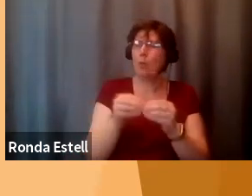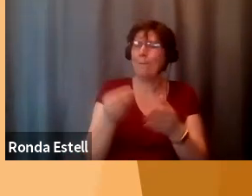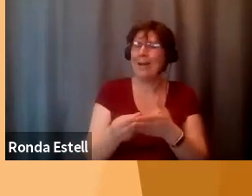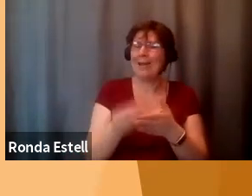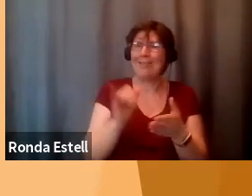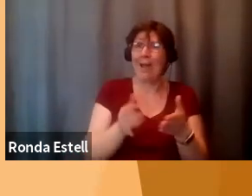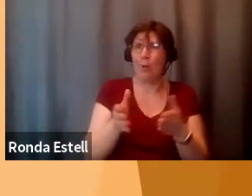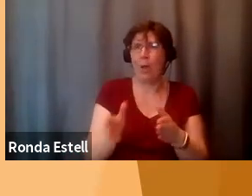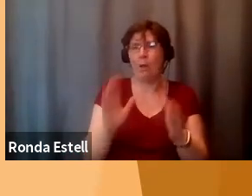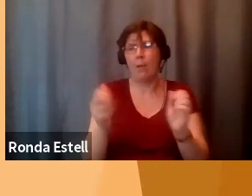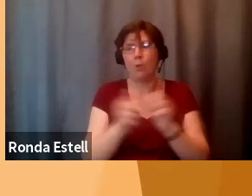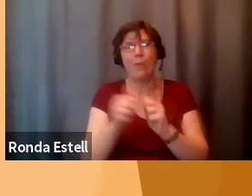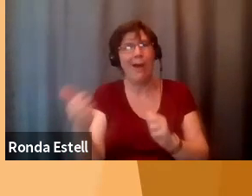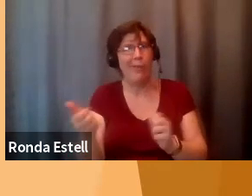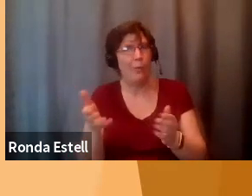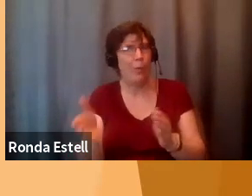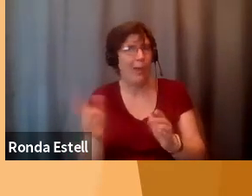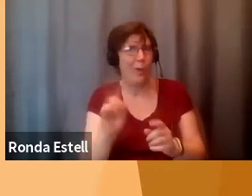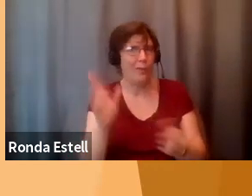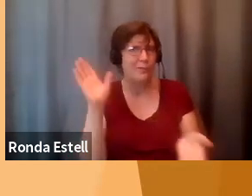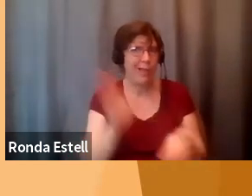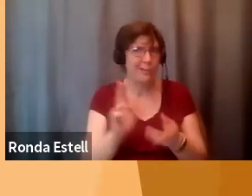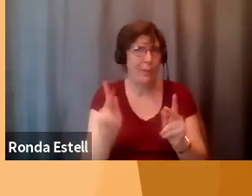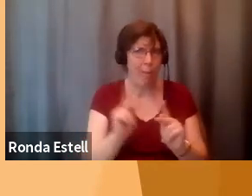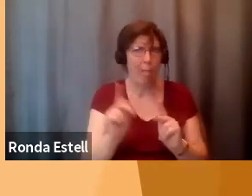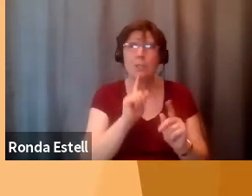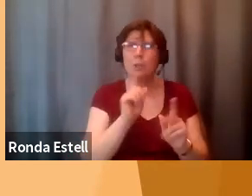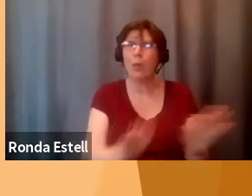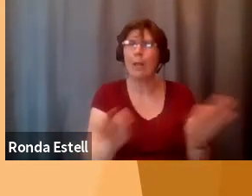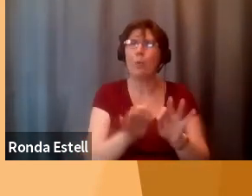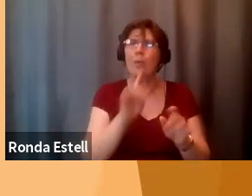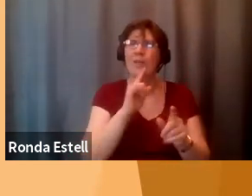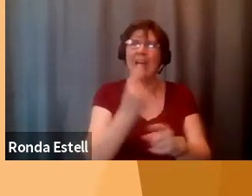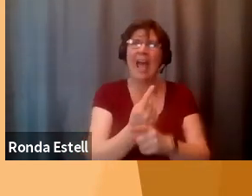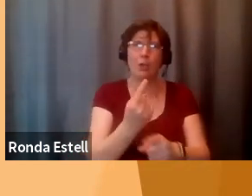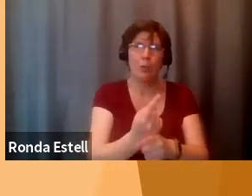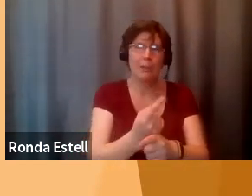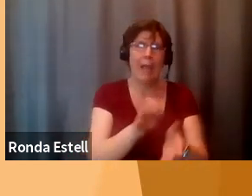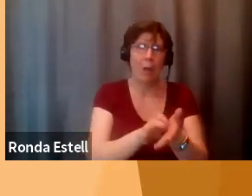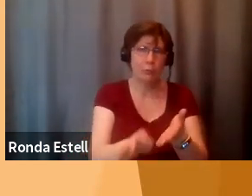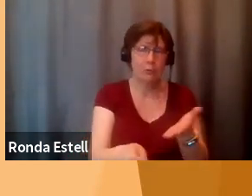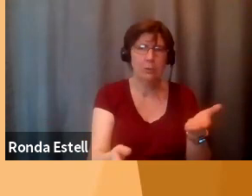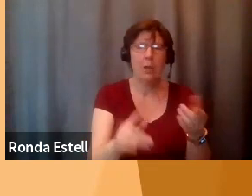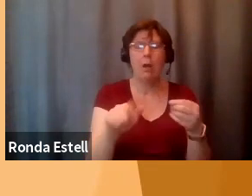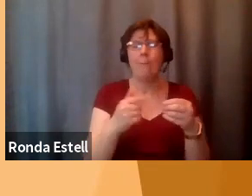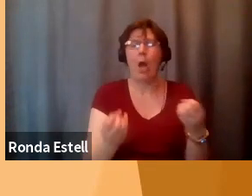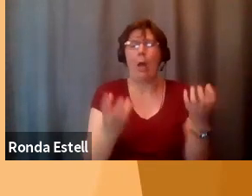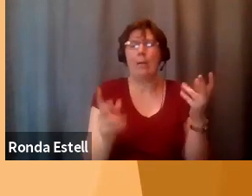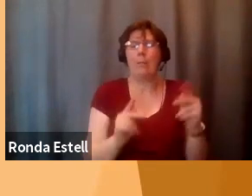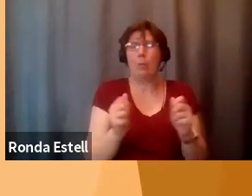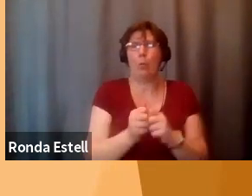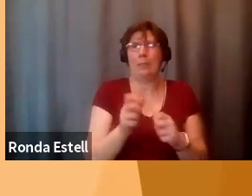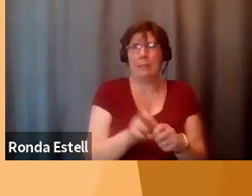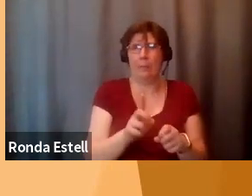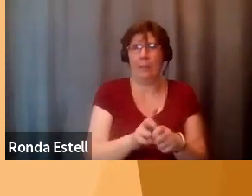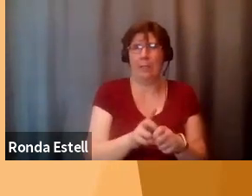ways where maybe there's less people. So it's really important that there's an accurate count about how many people with disabilities there are in